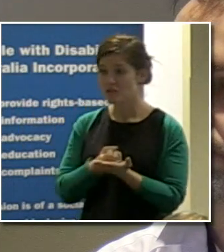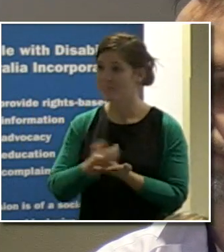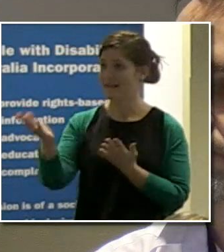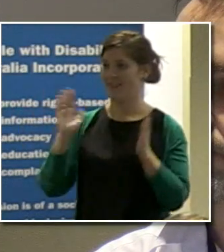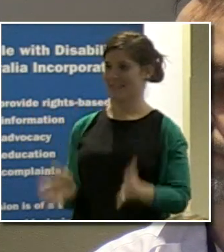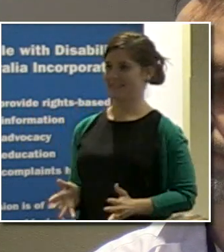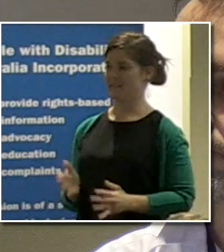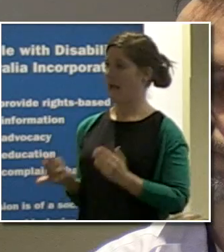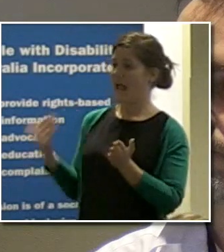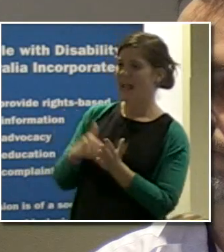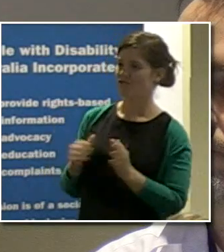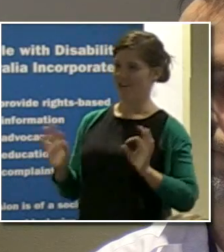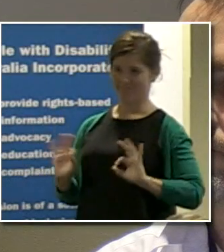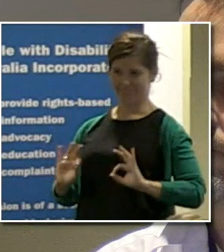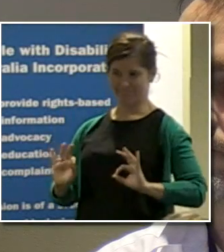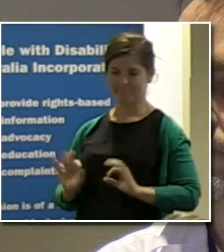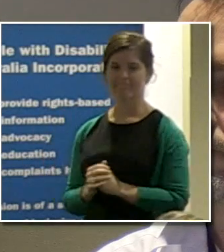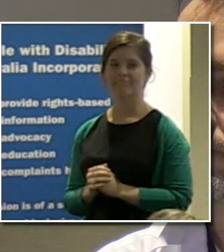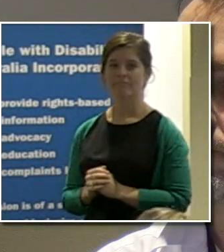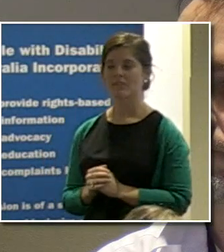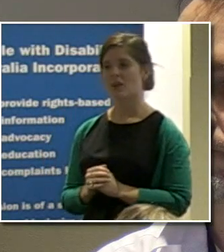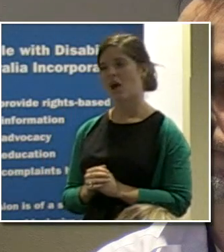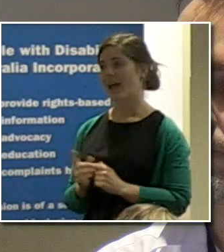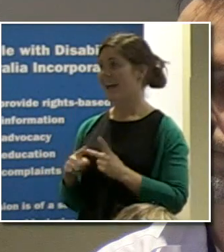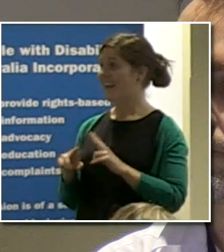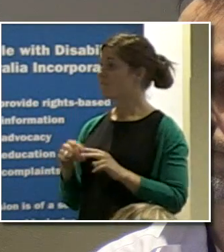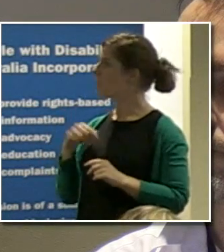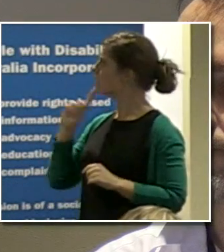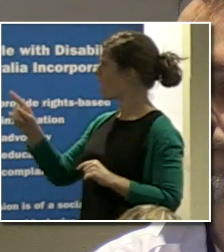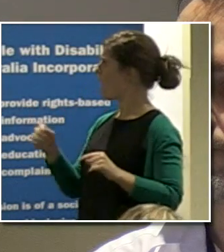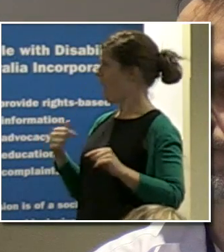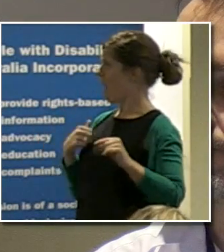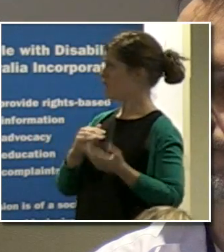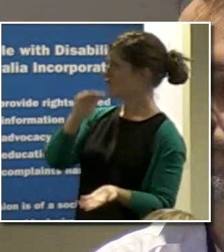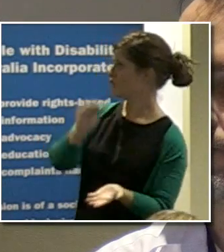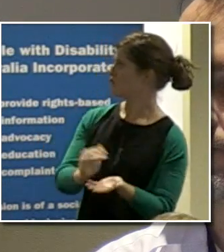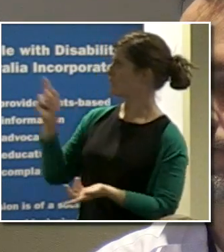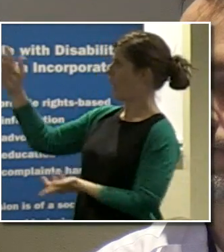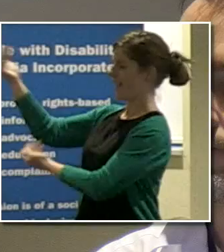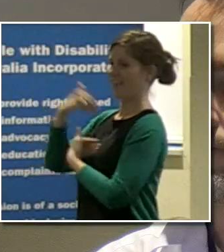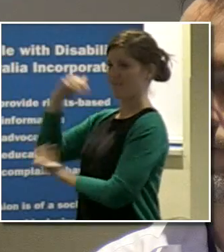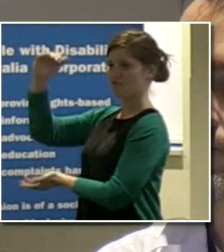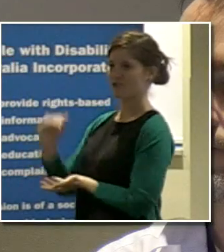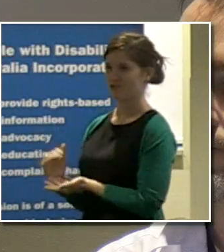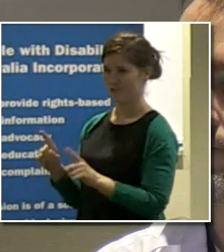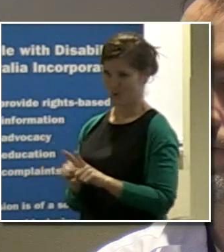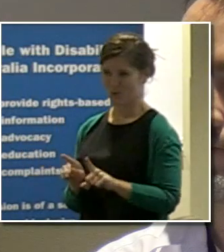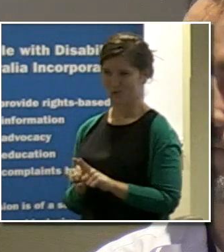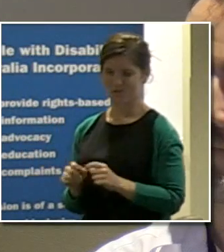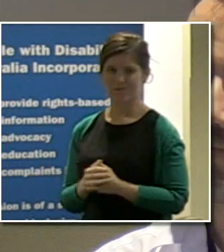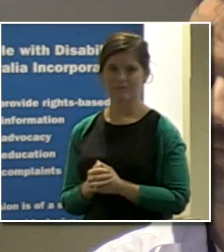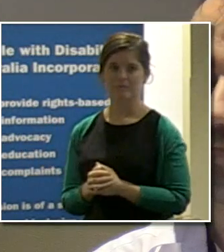incur. So we can get caught out by saying, okay, well, we've got a reduced expense, and then we'll get a reduced grant.